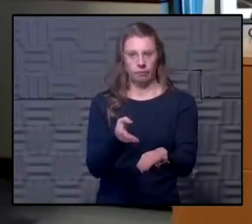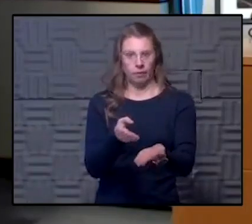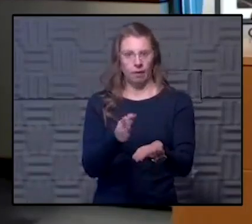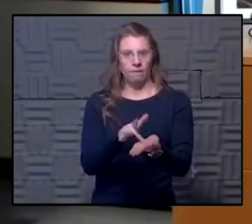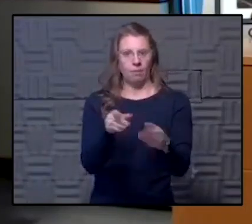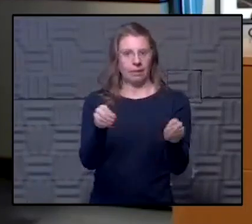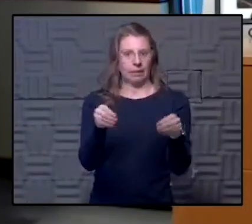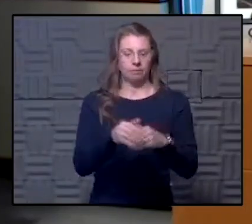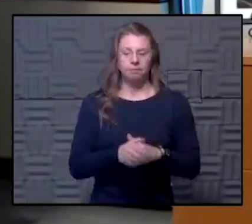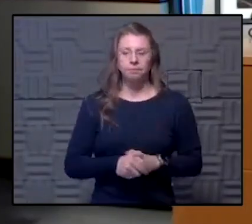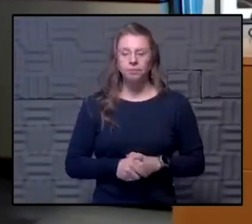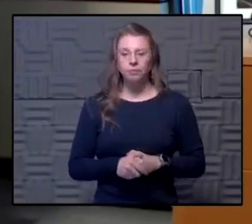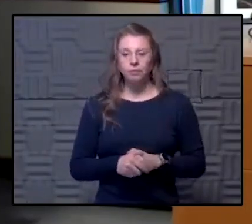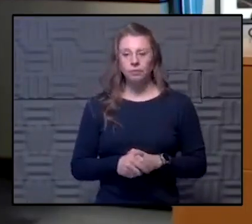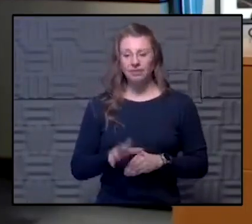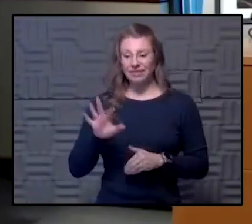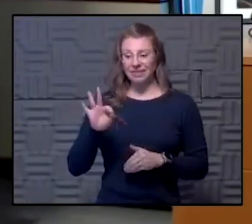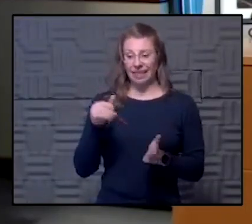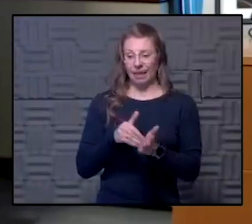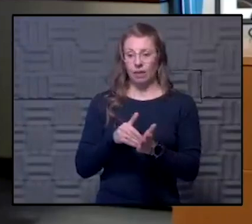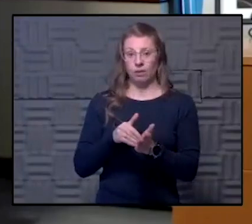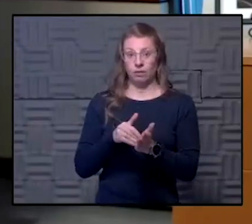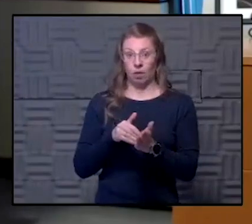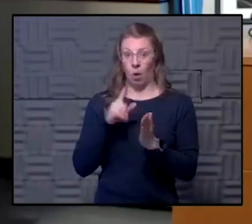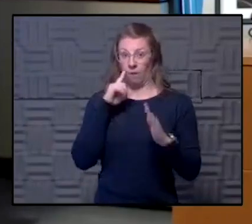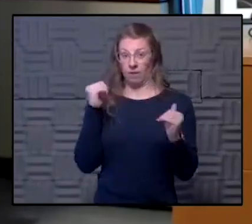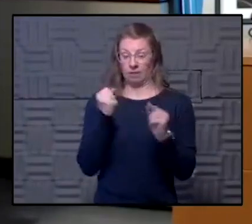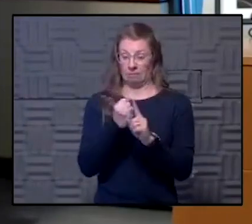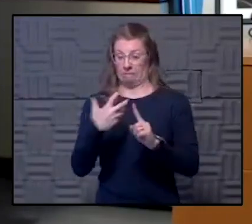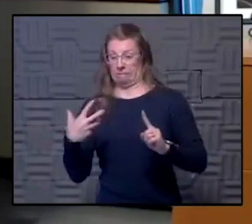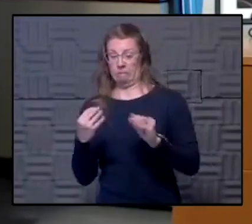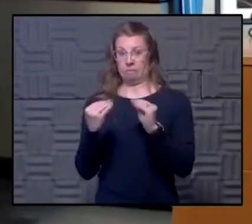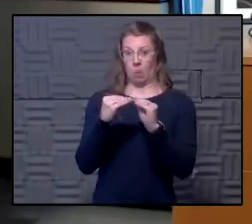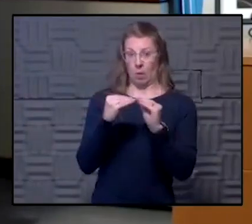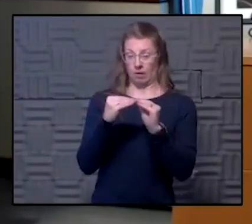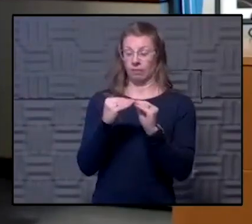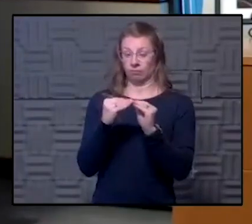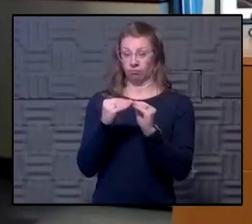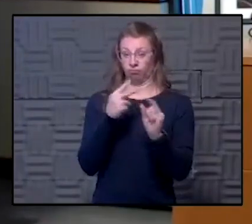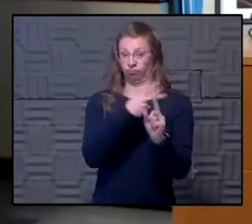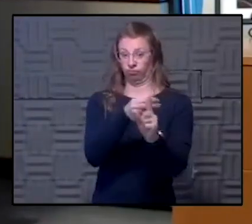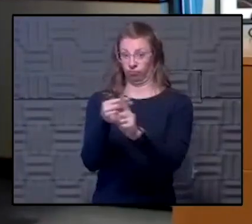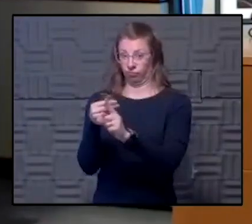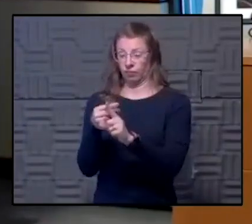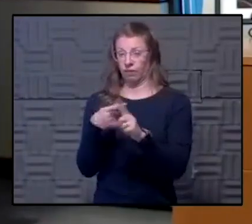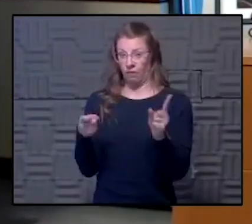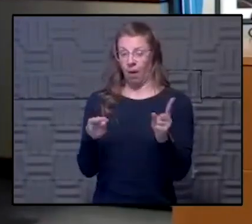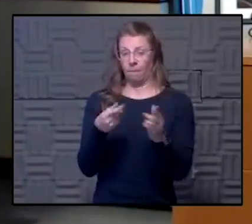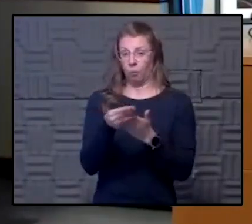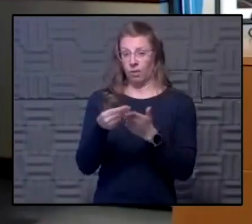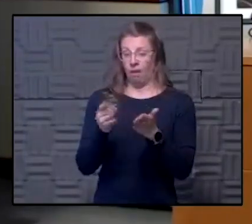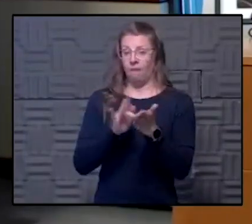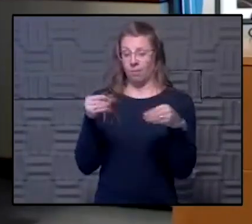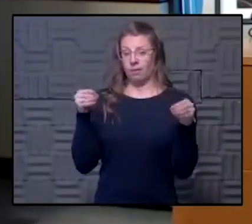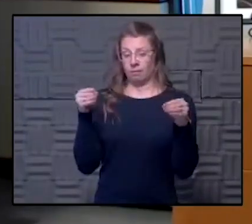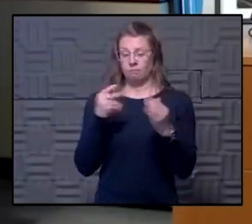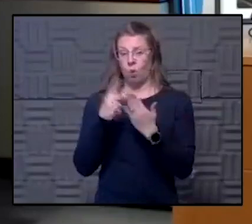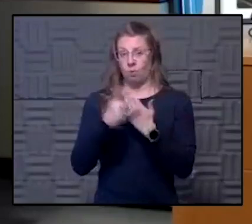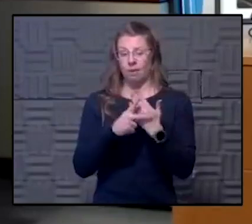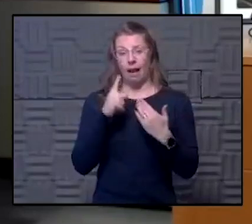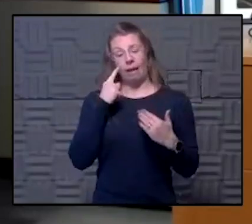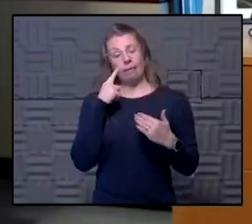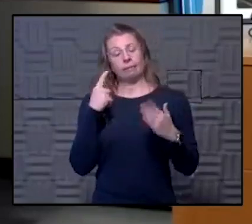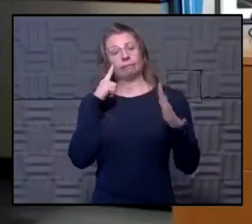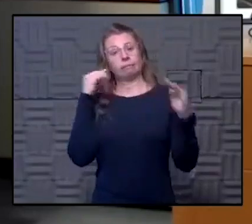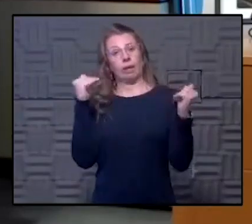90,000 plus an ever expanding number coming in through the retail program and the retail pharmacy program. And I think we can expect